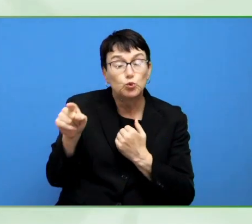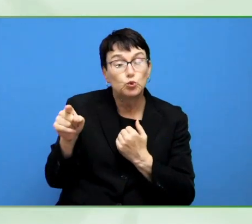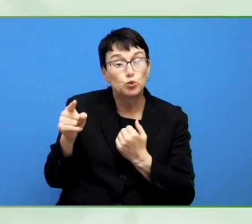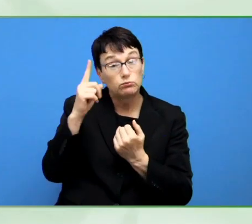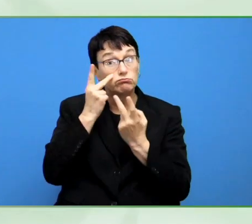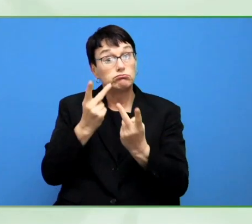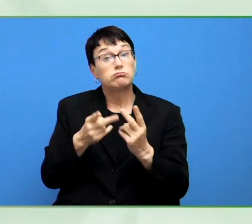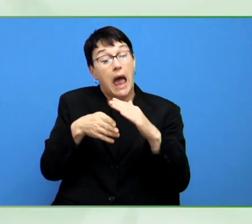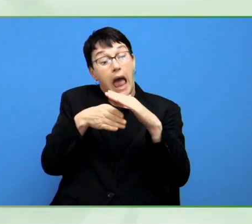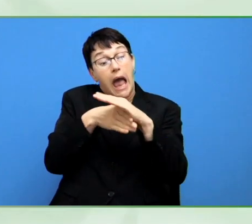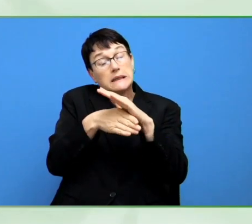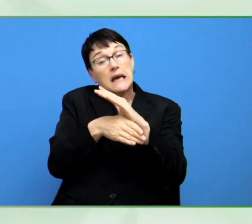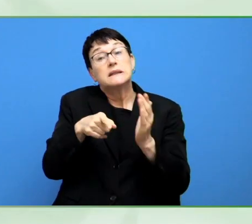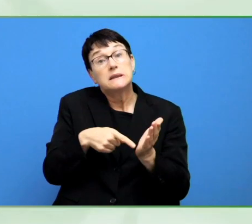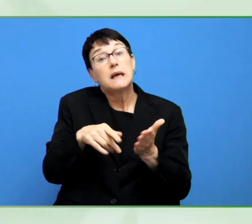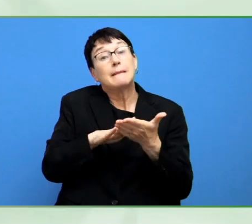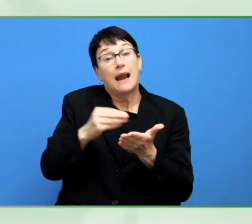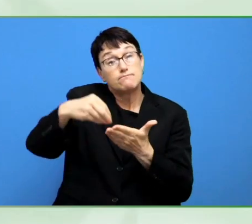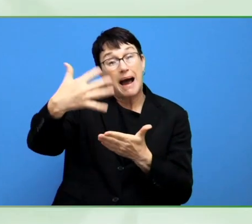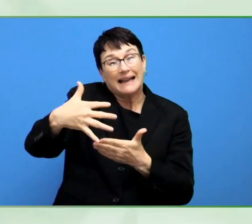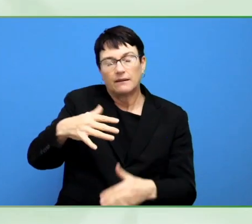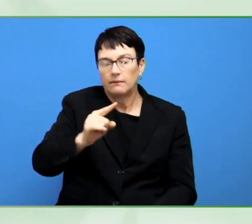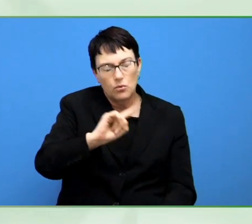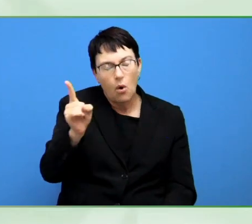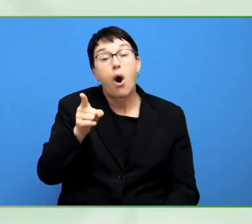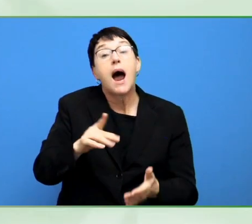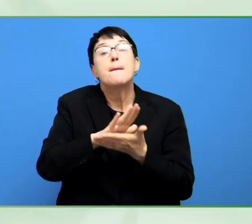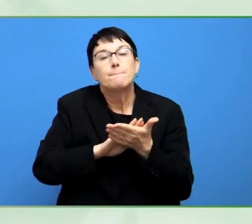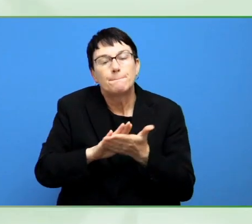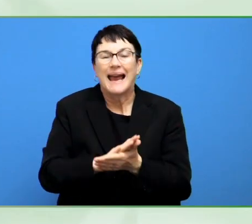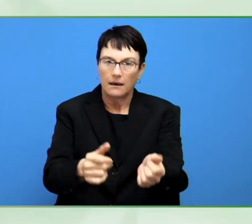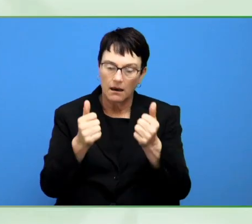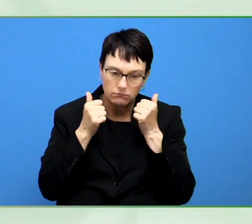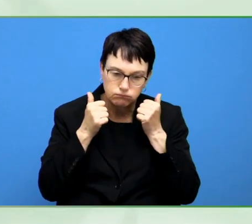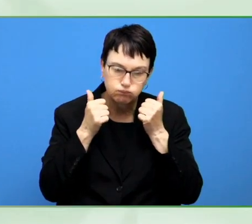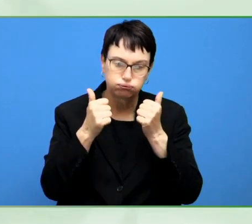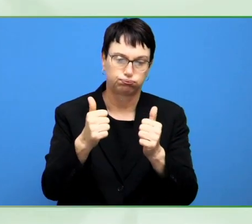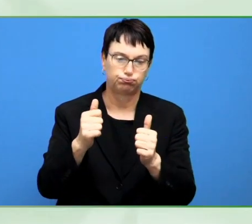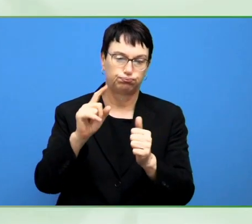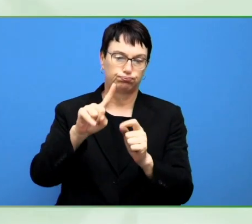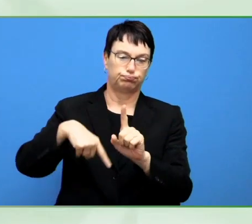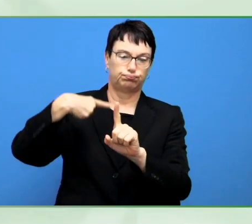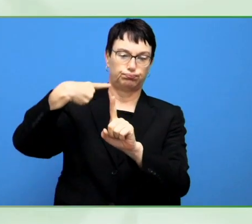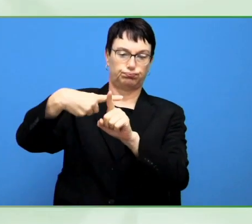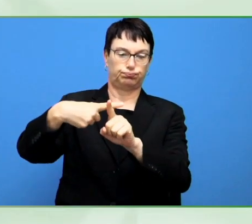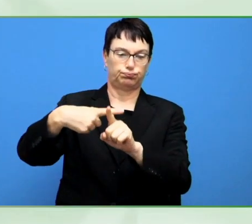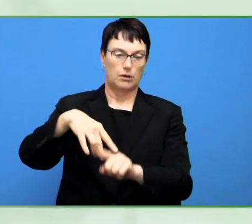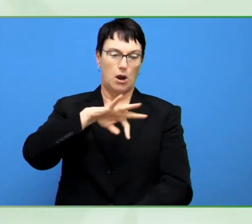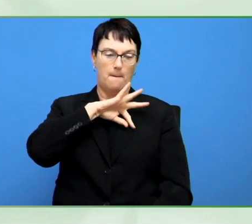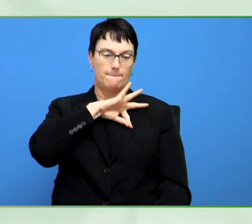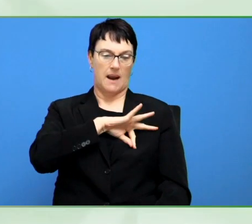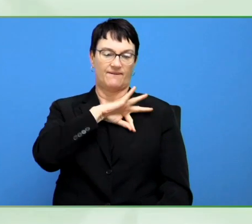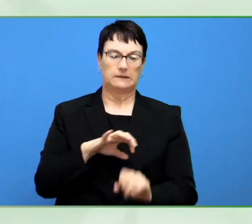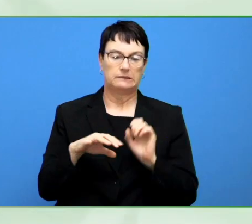skills within our organizations, it will be difficultly not thought about a cost more than an investment. So a lot